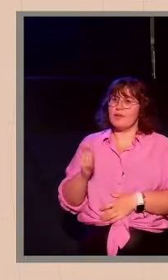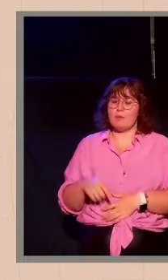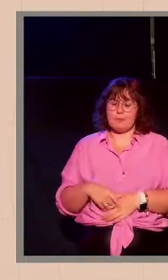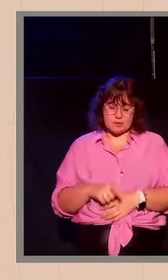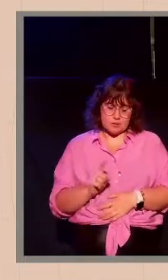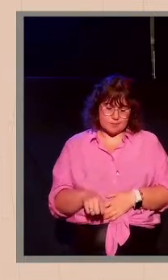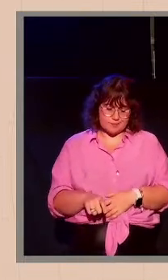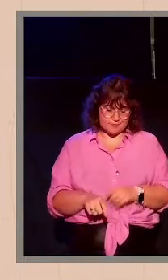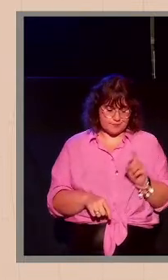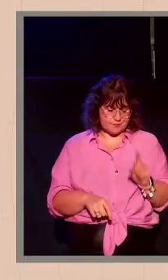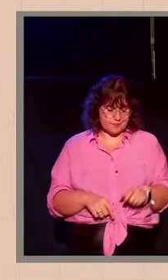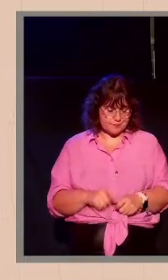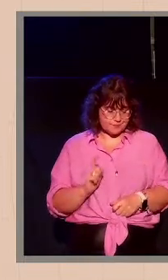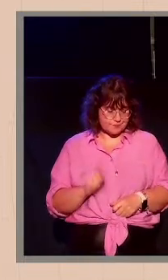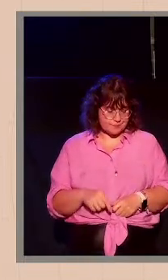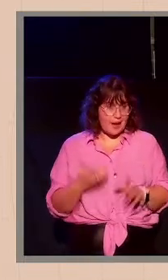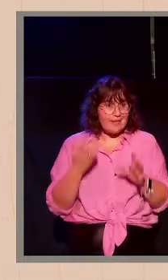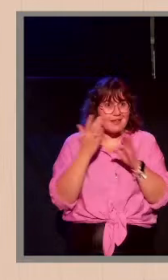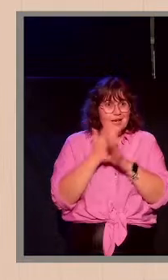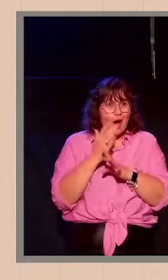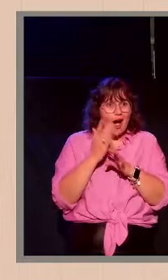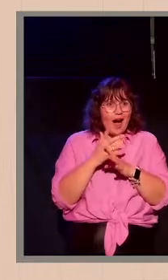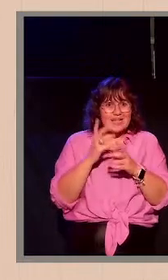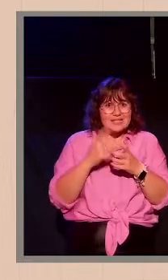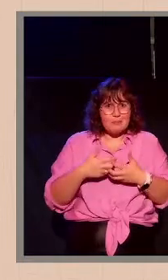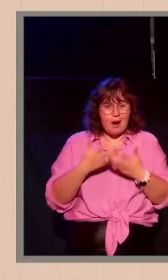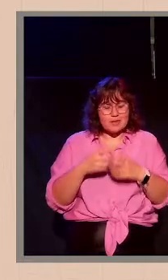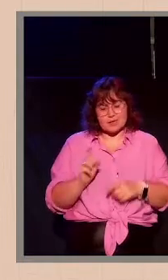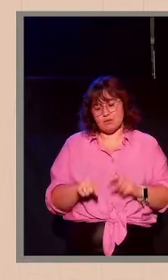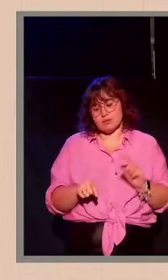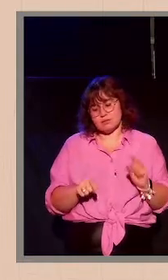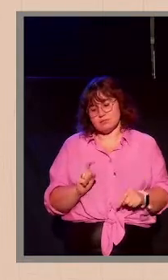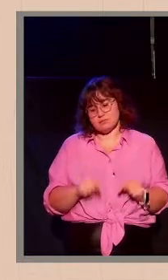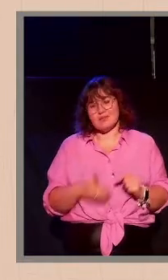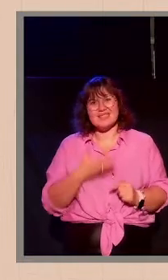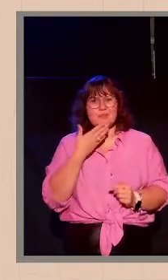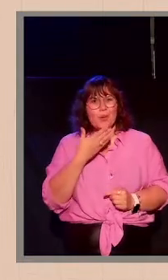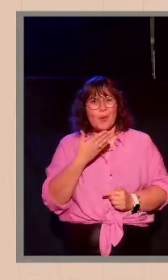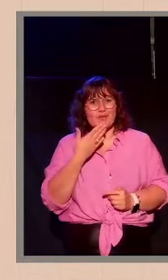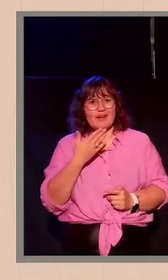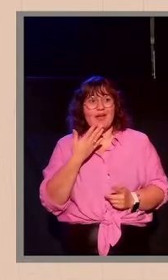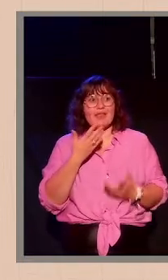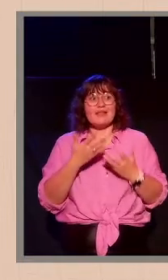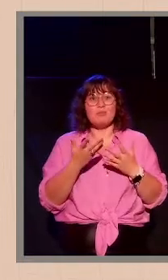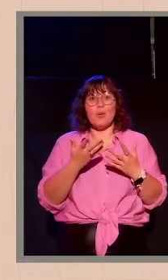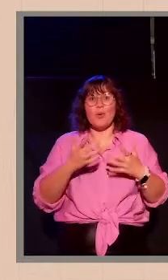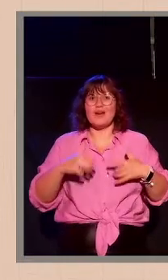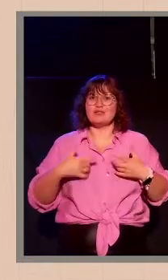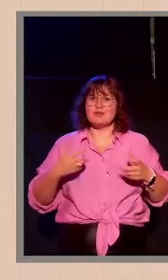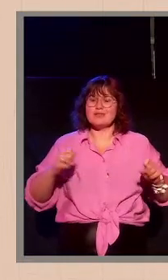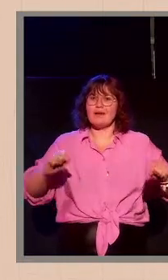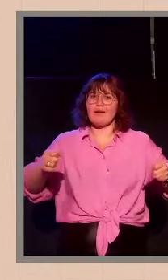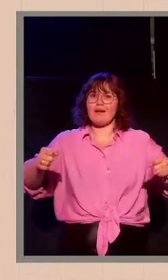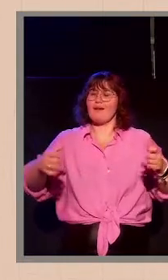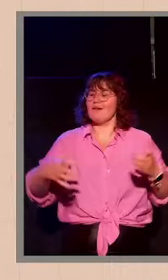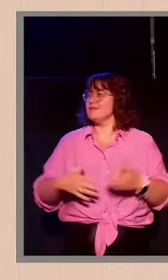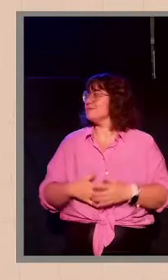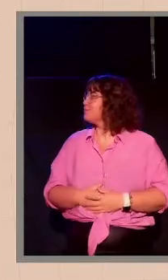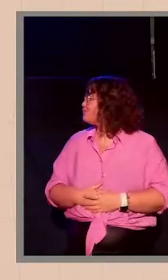buttons on stage and hiding behind a bank of technology. So there is also some visual side to this as